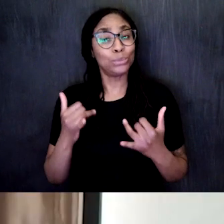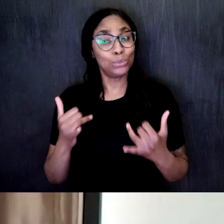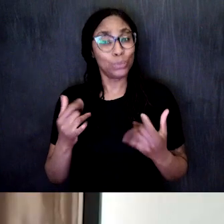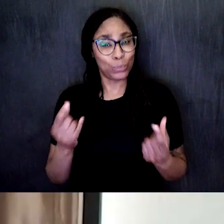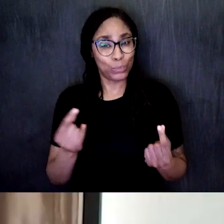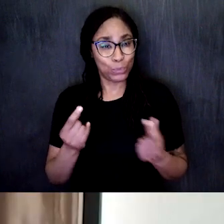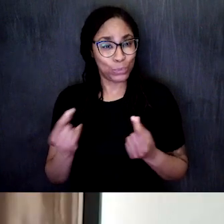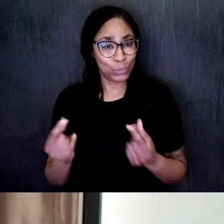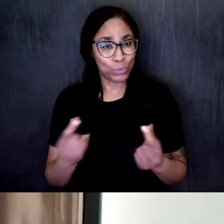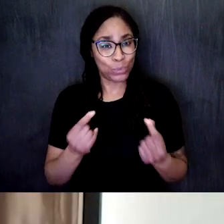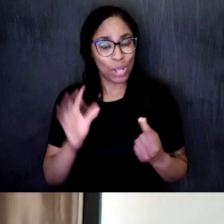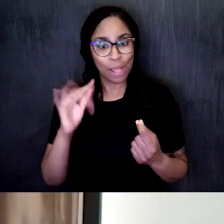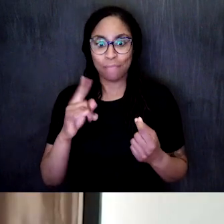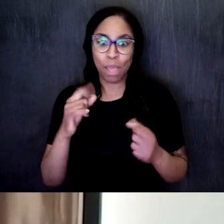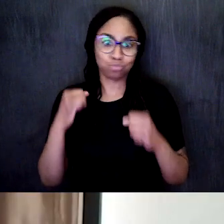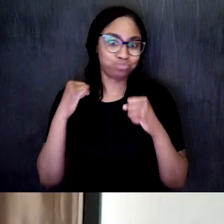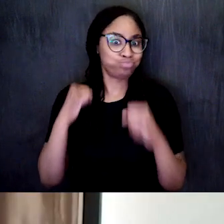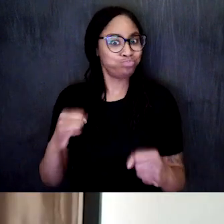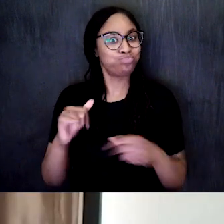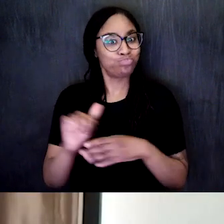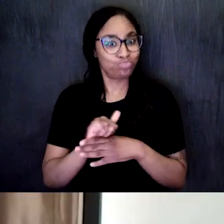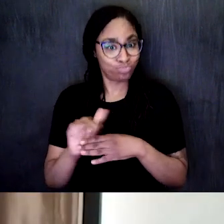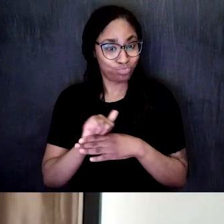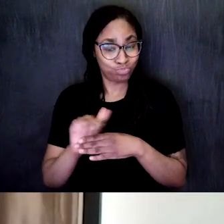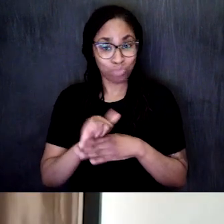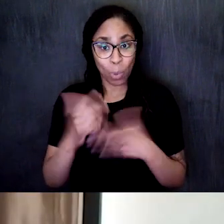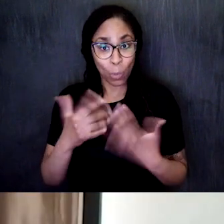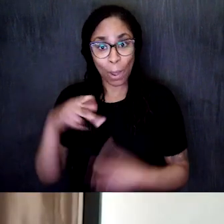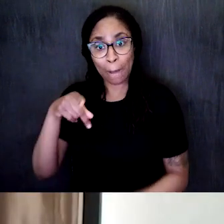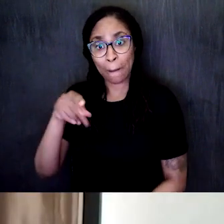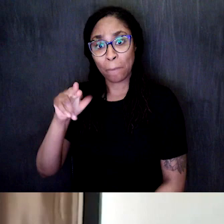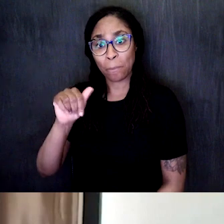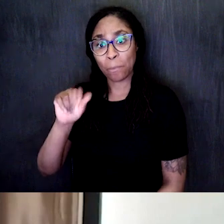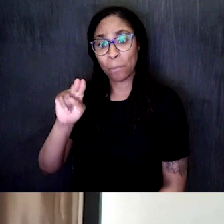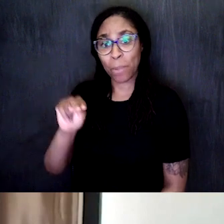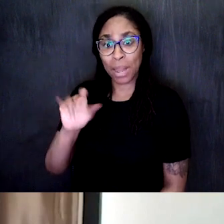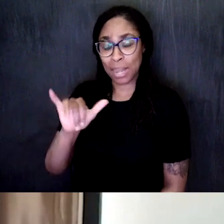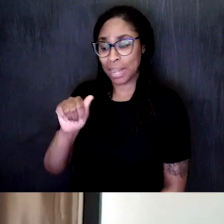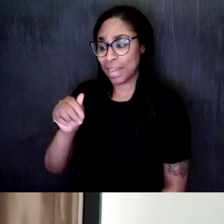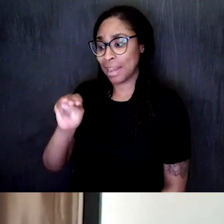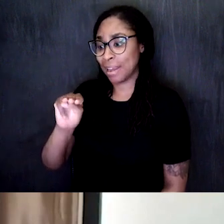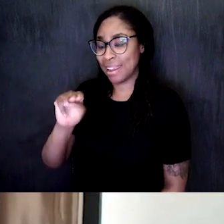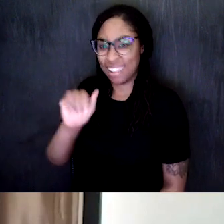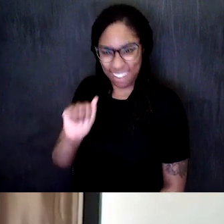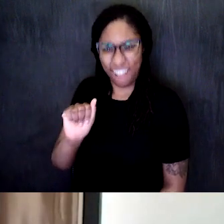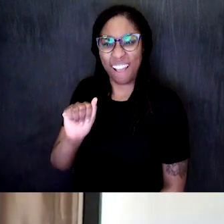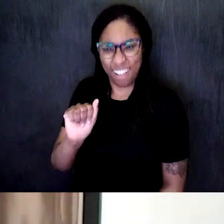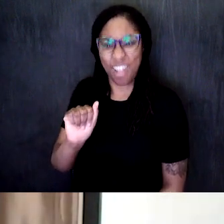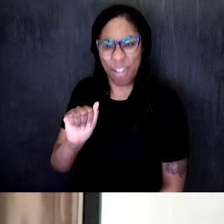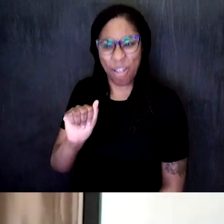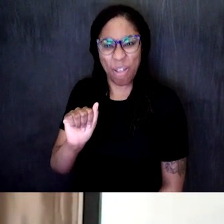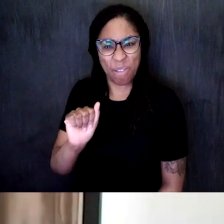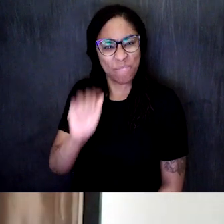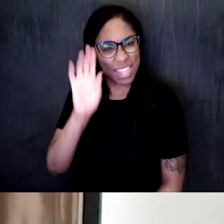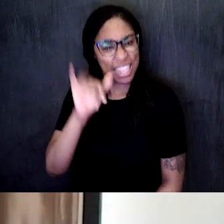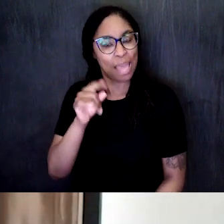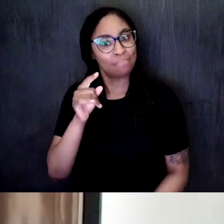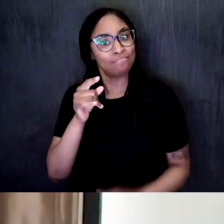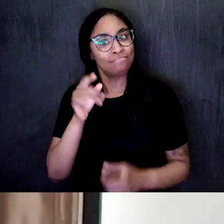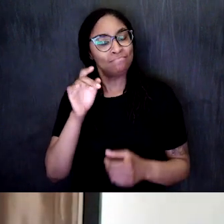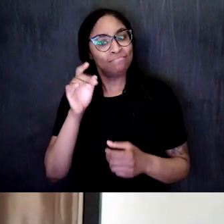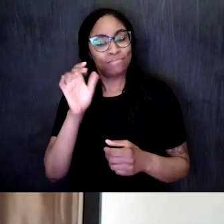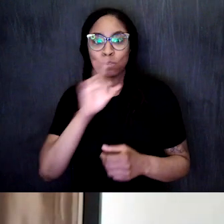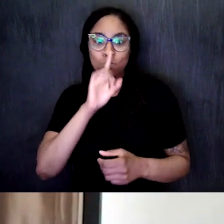Okay, so we're going to start with the strongest practice, which is pranayama. And the second, I think both of these are